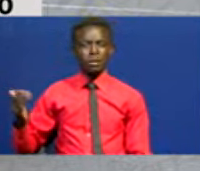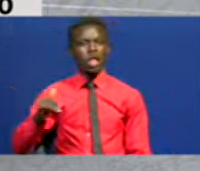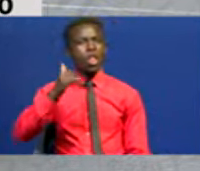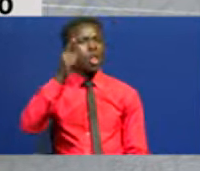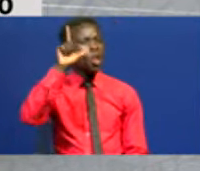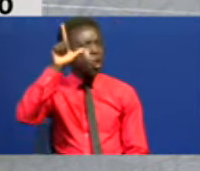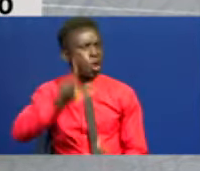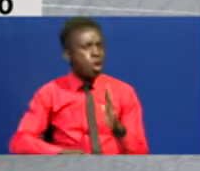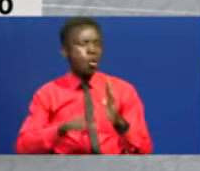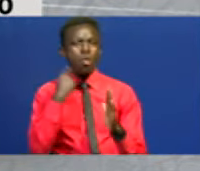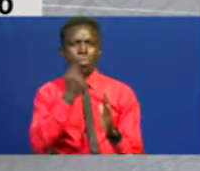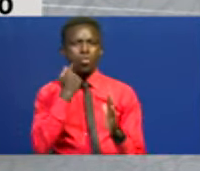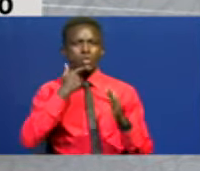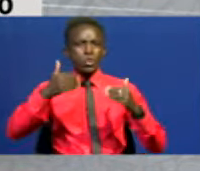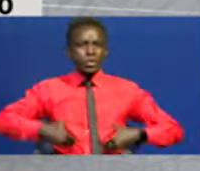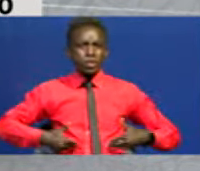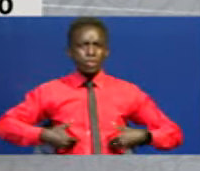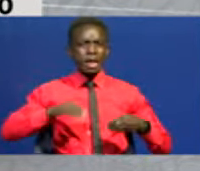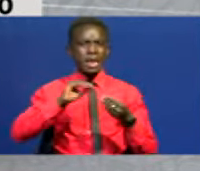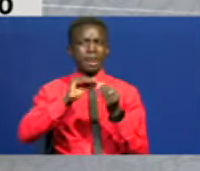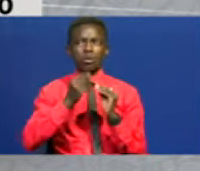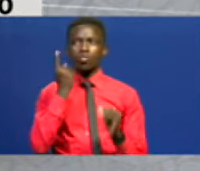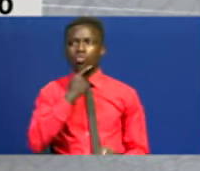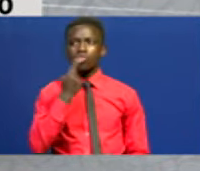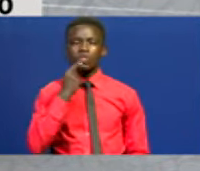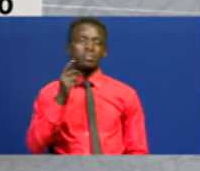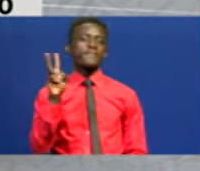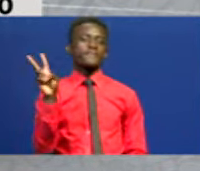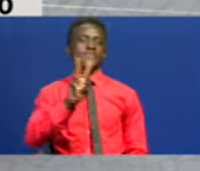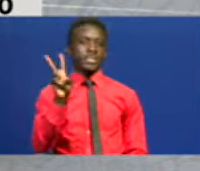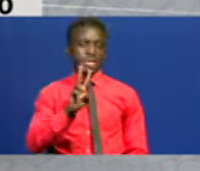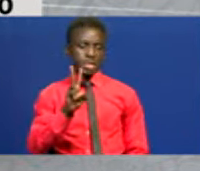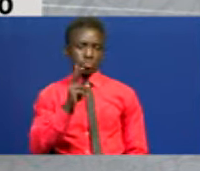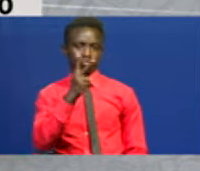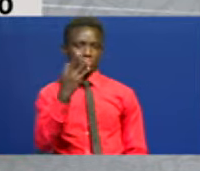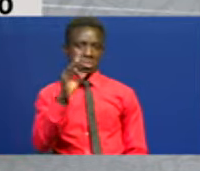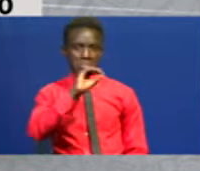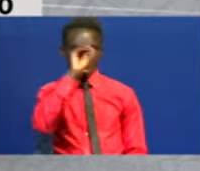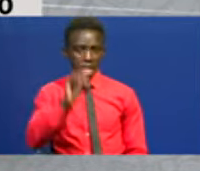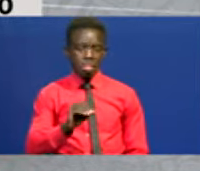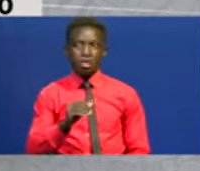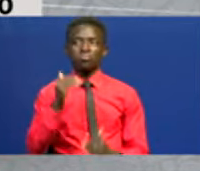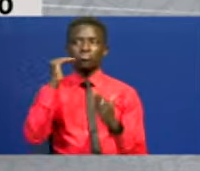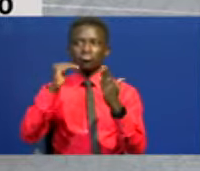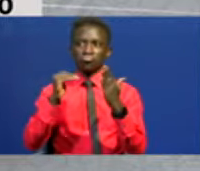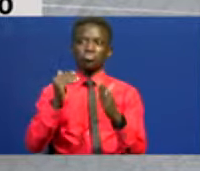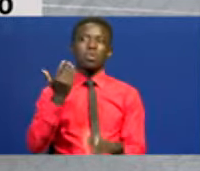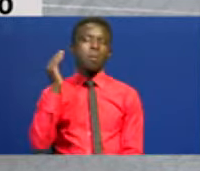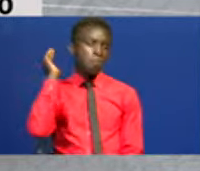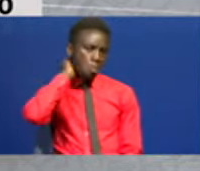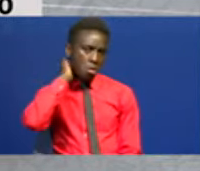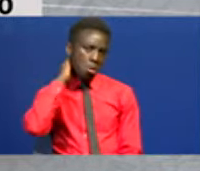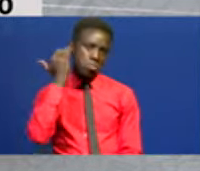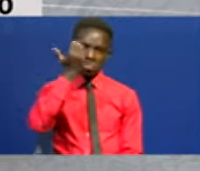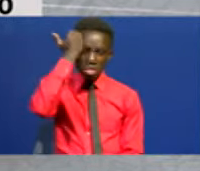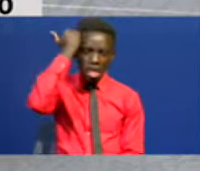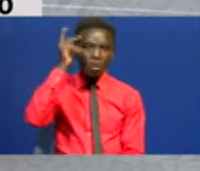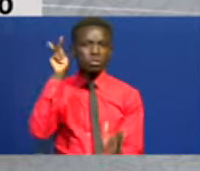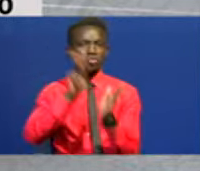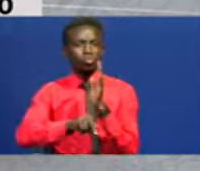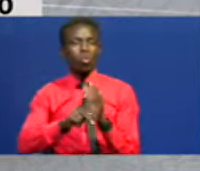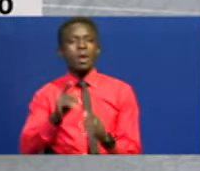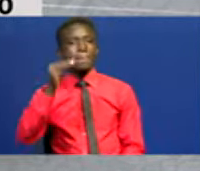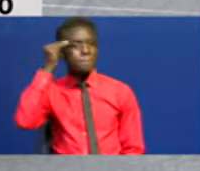total population are Vihiga at 23%, followed by Murang'a, Nyandarua, Kitui, Mandera